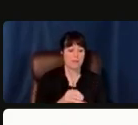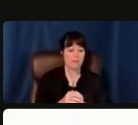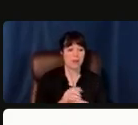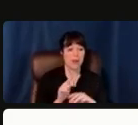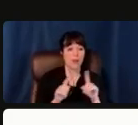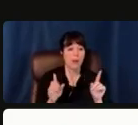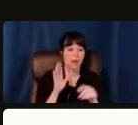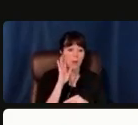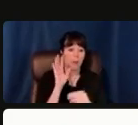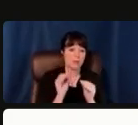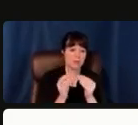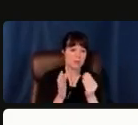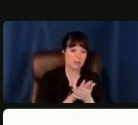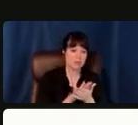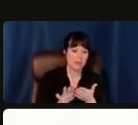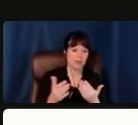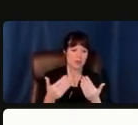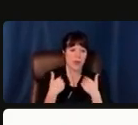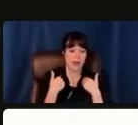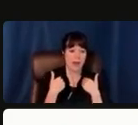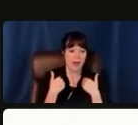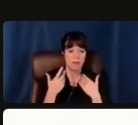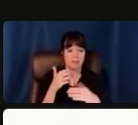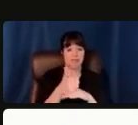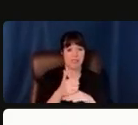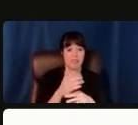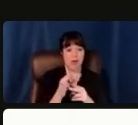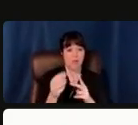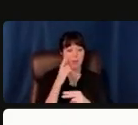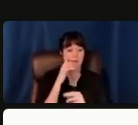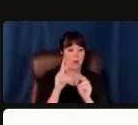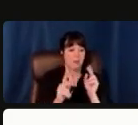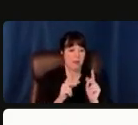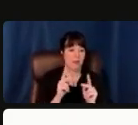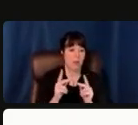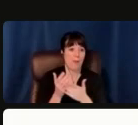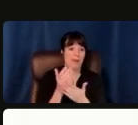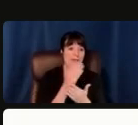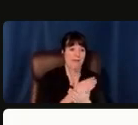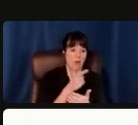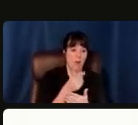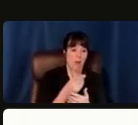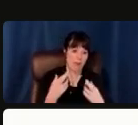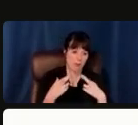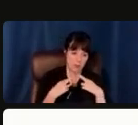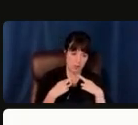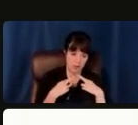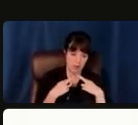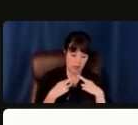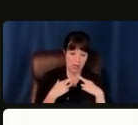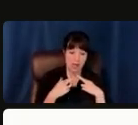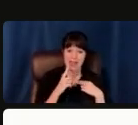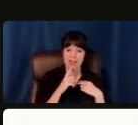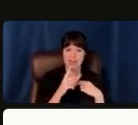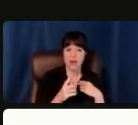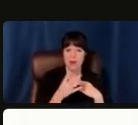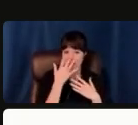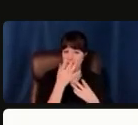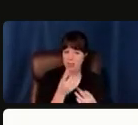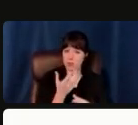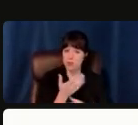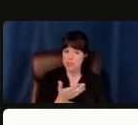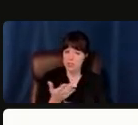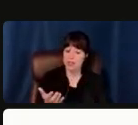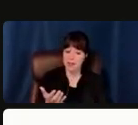but it would be really nice to have this as an option for people before they retire. There are interesting things